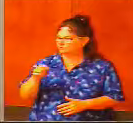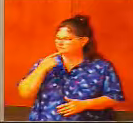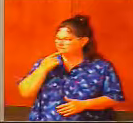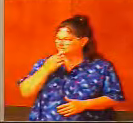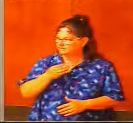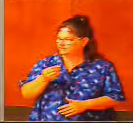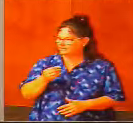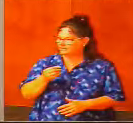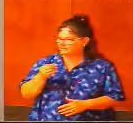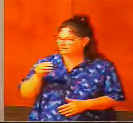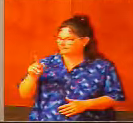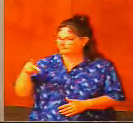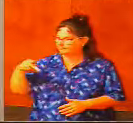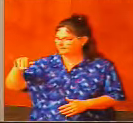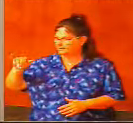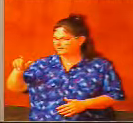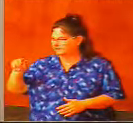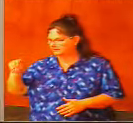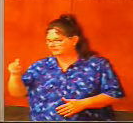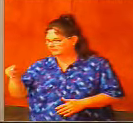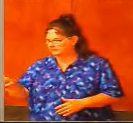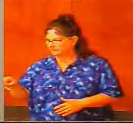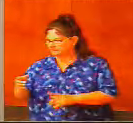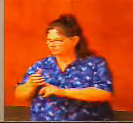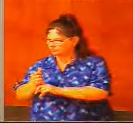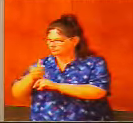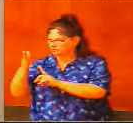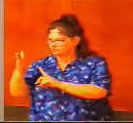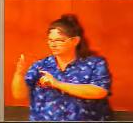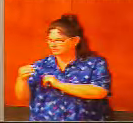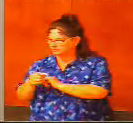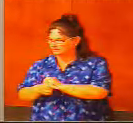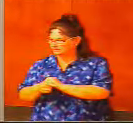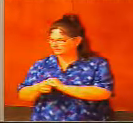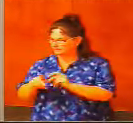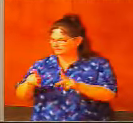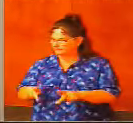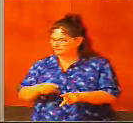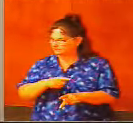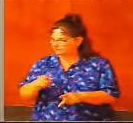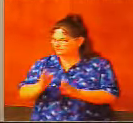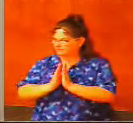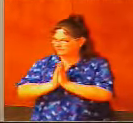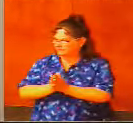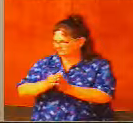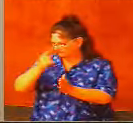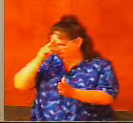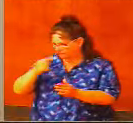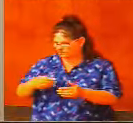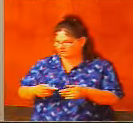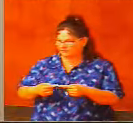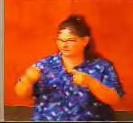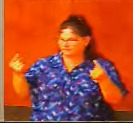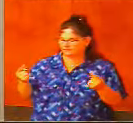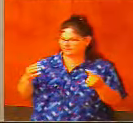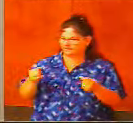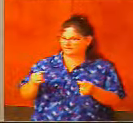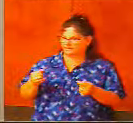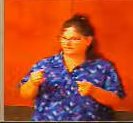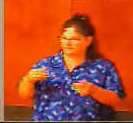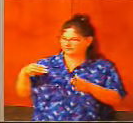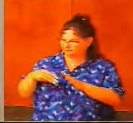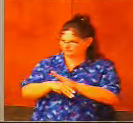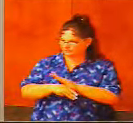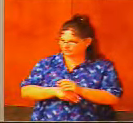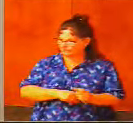he, Pilate, released to them the one they requested, who for rebellion and murder had been thrown into prison, but